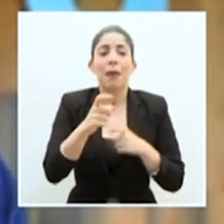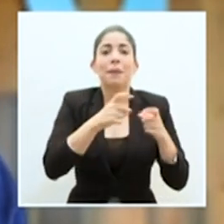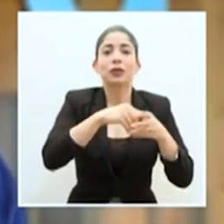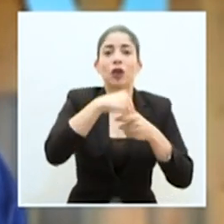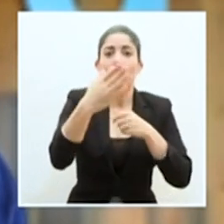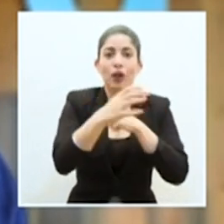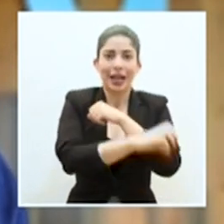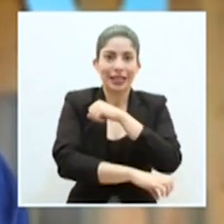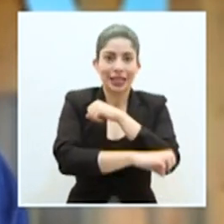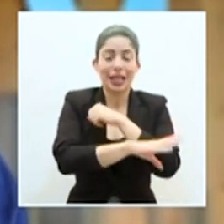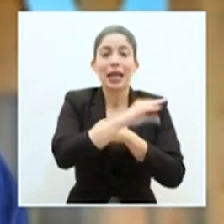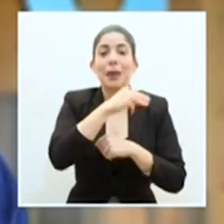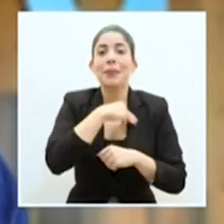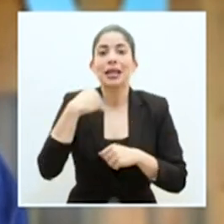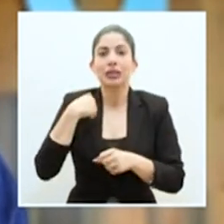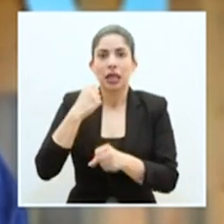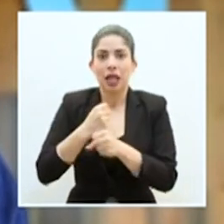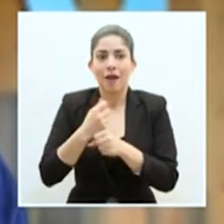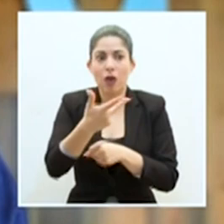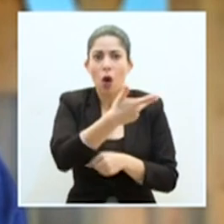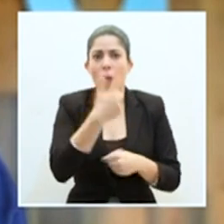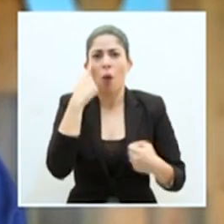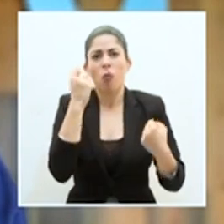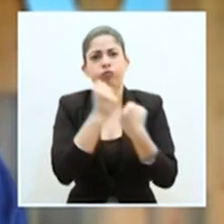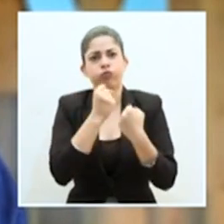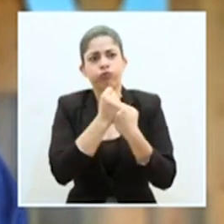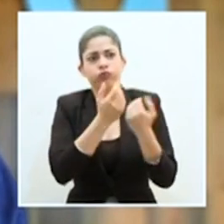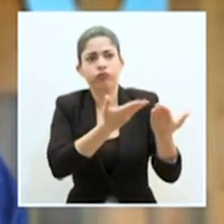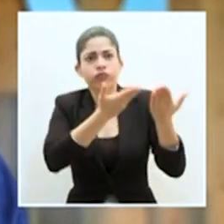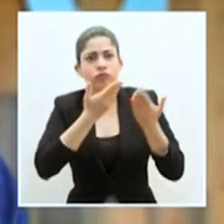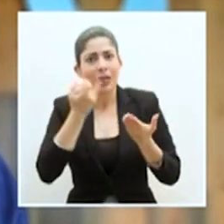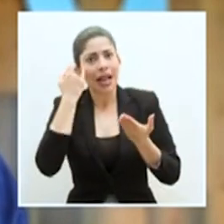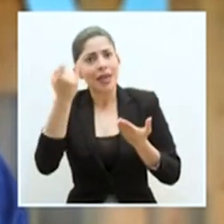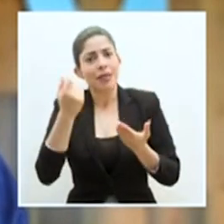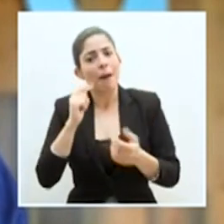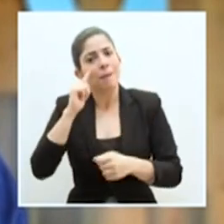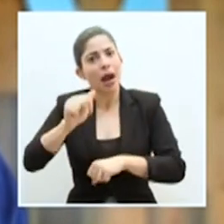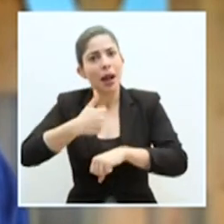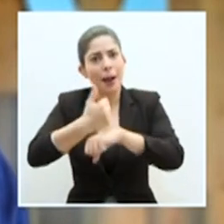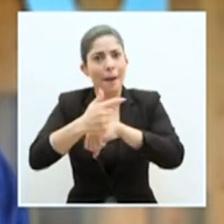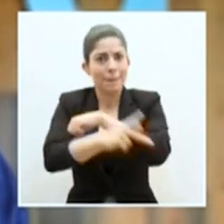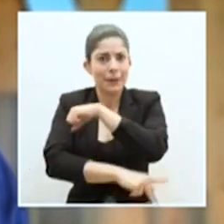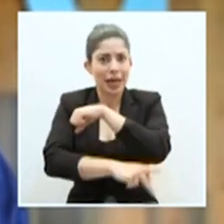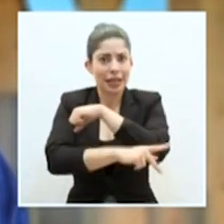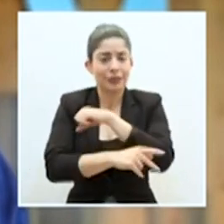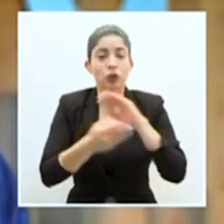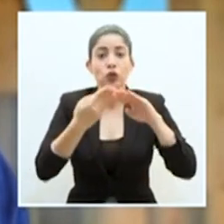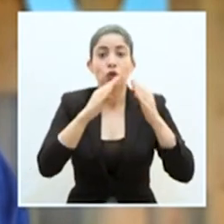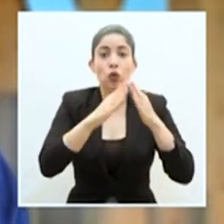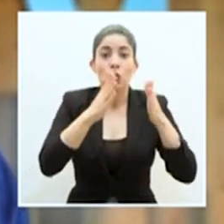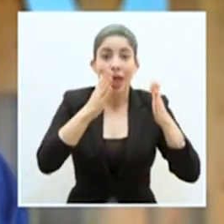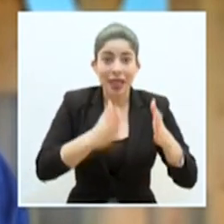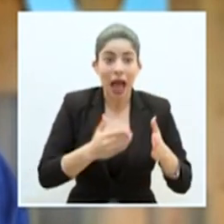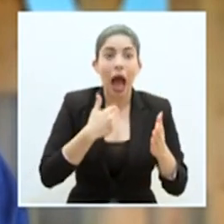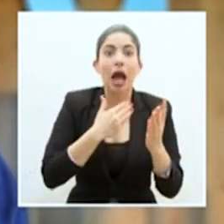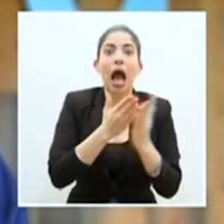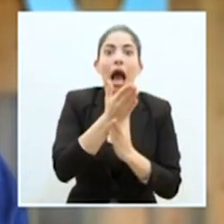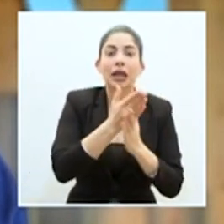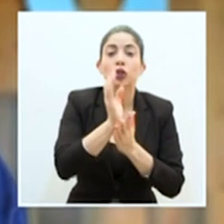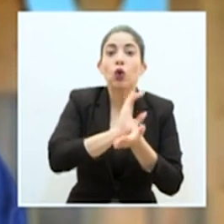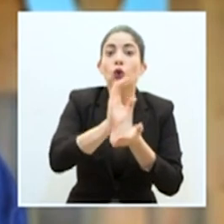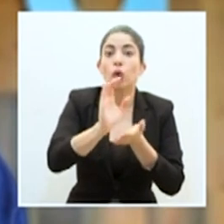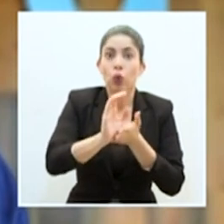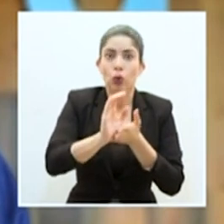Trade, and the Ministry of Labor for their support in bringing this initiative to the country. Citizens will have access to courses from the